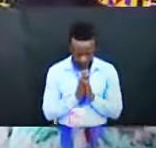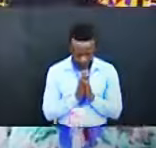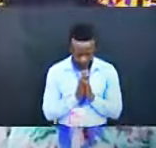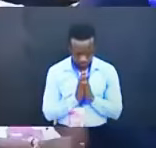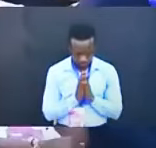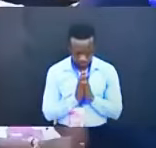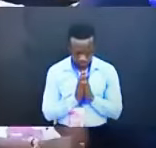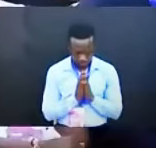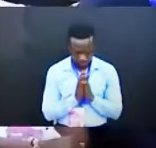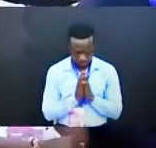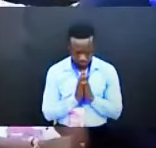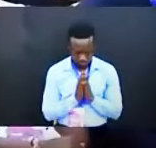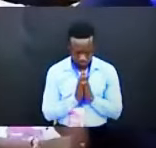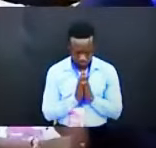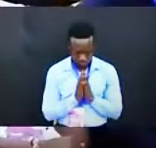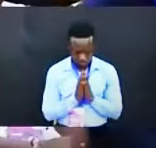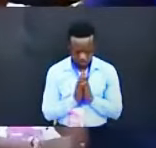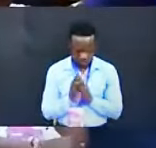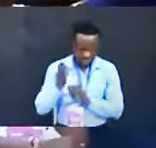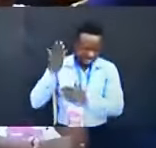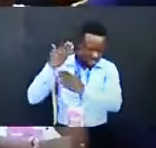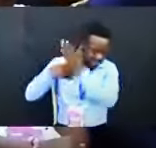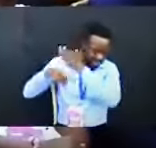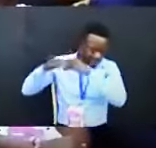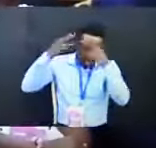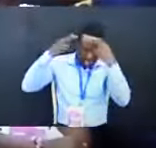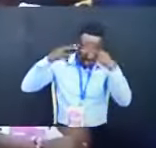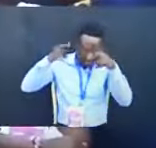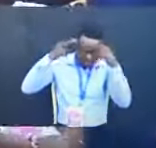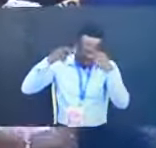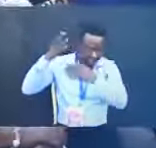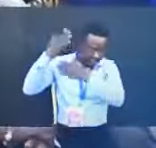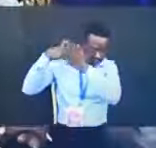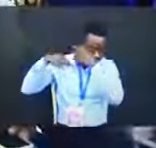What has gone on in the past?